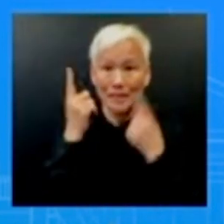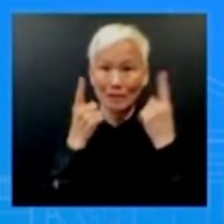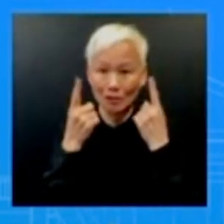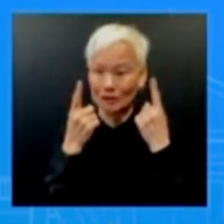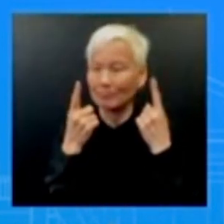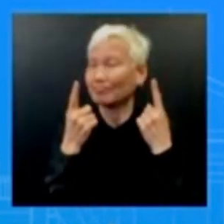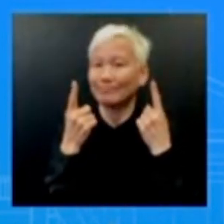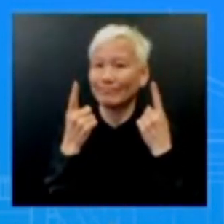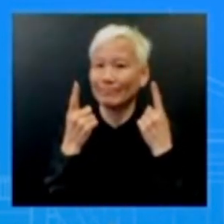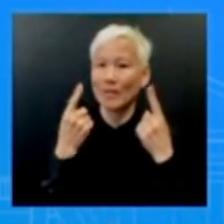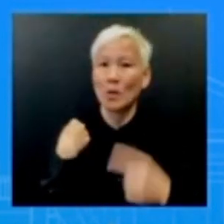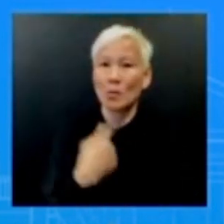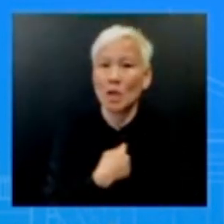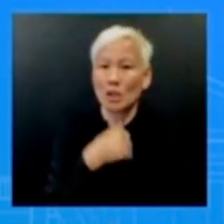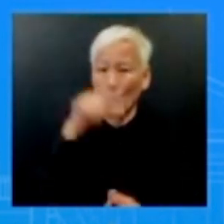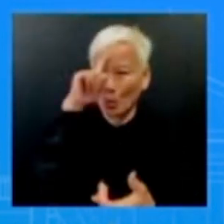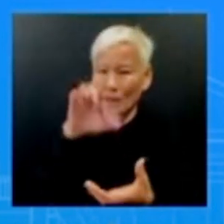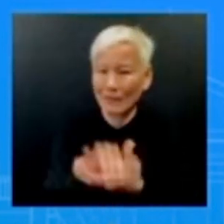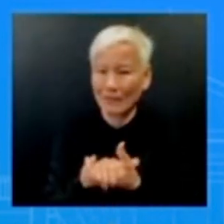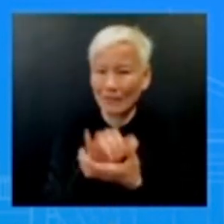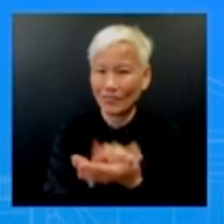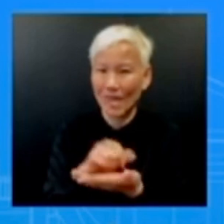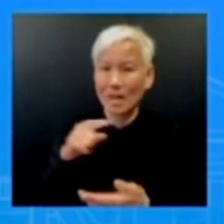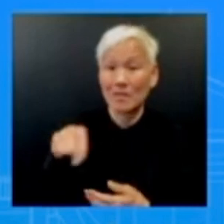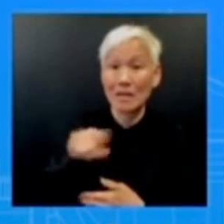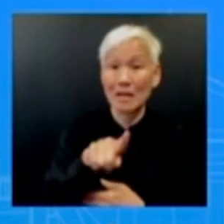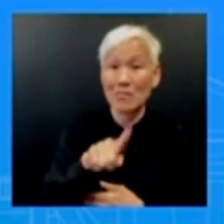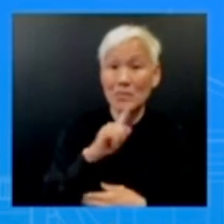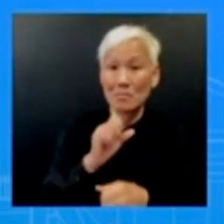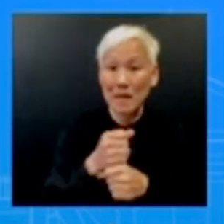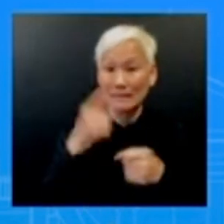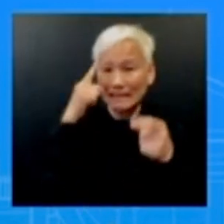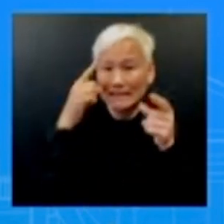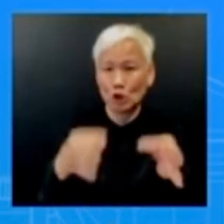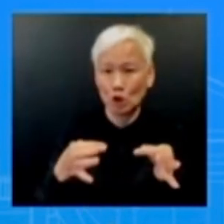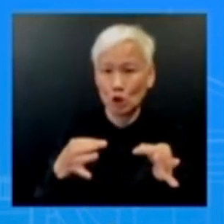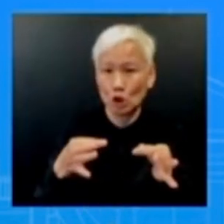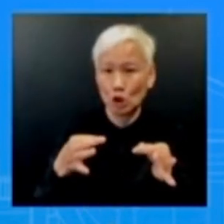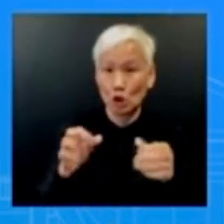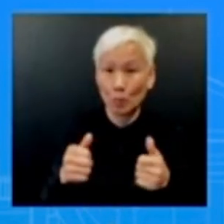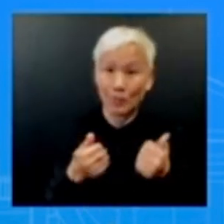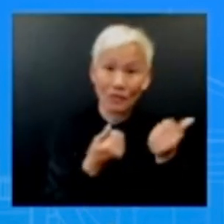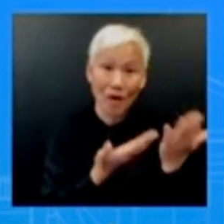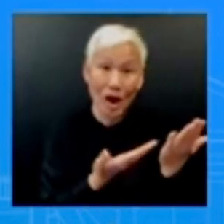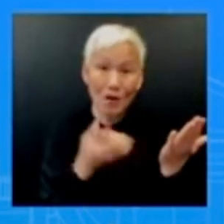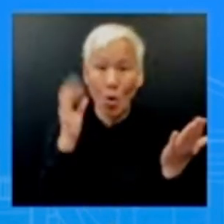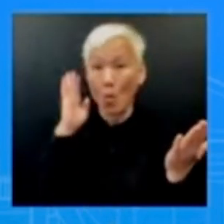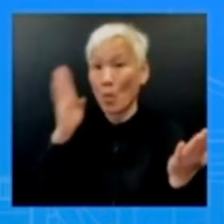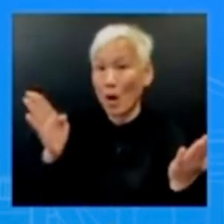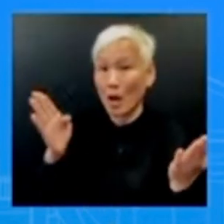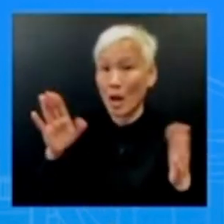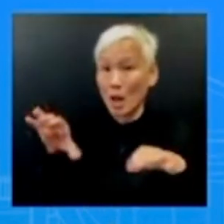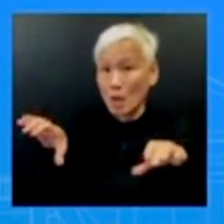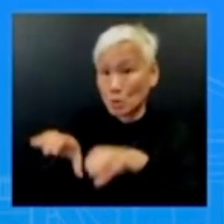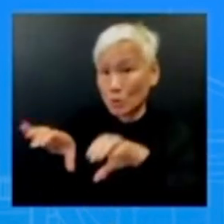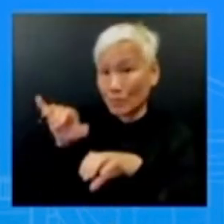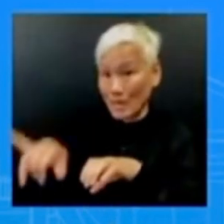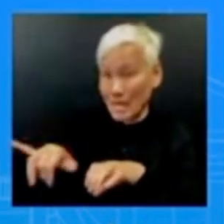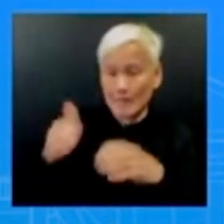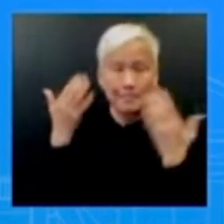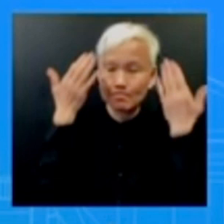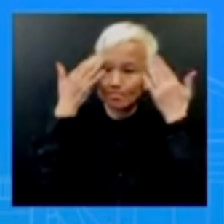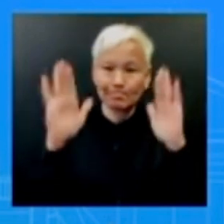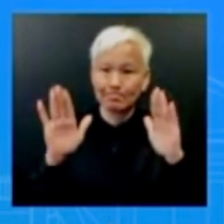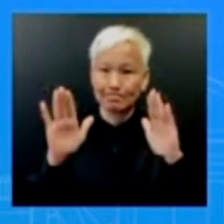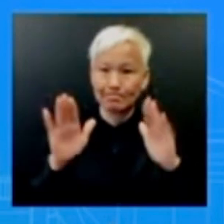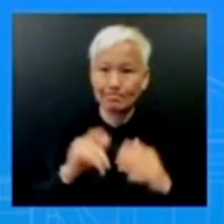they're moving in that direction, or they've made a decision to provide, or that they're actually going to do that. We continue to believe it's not in